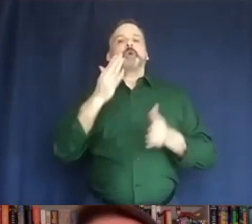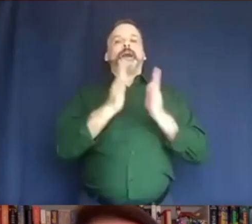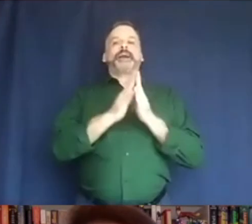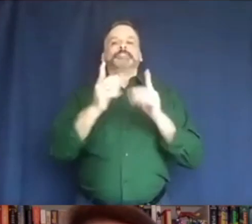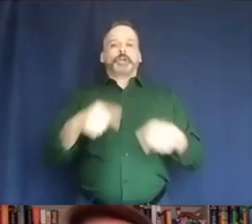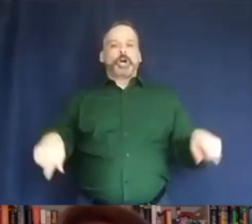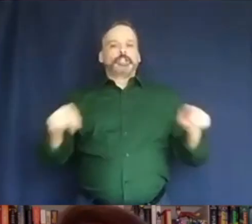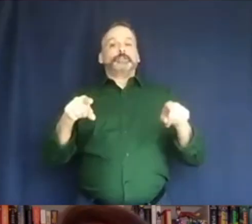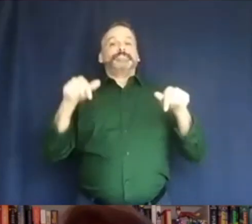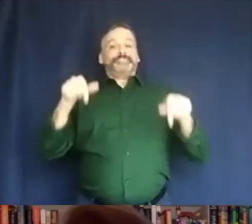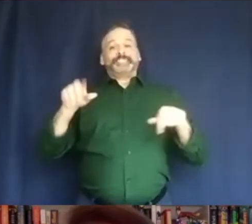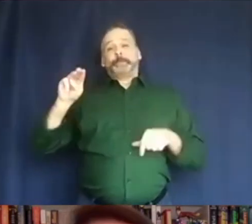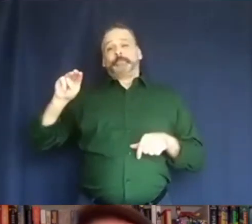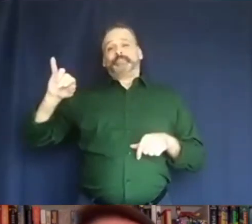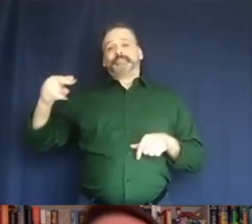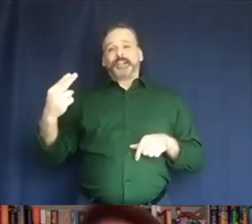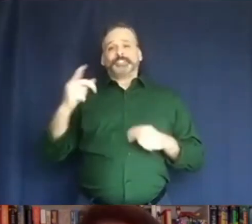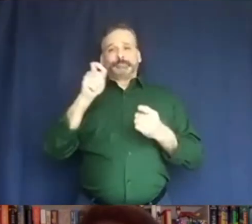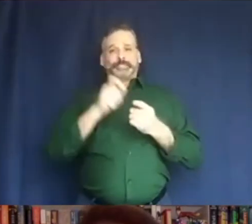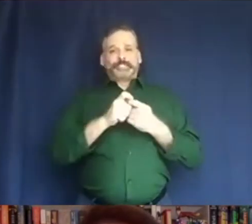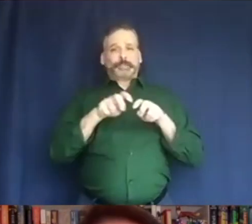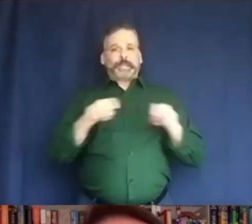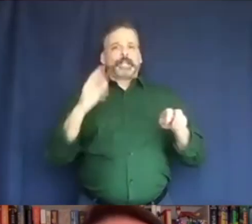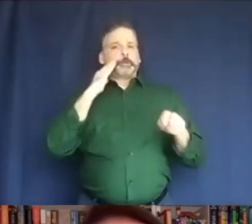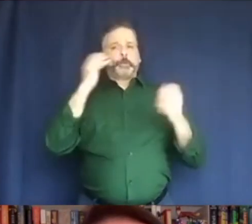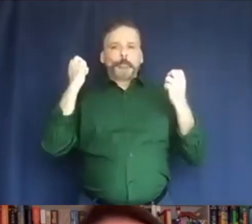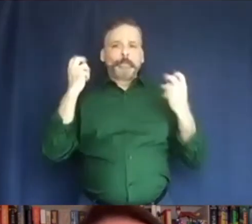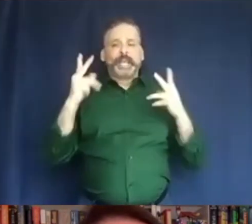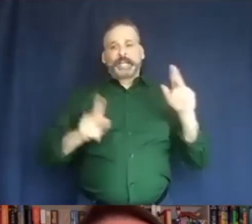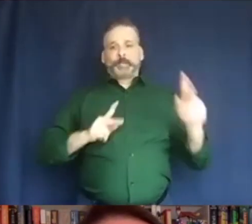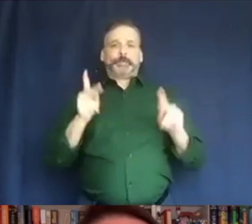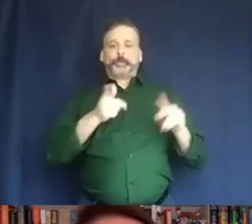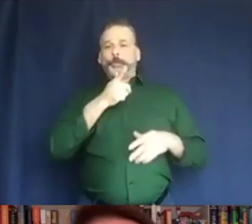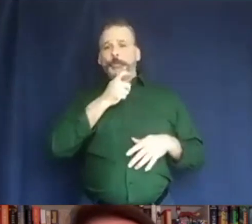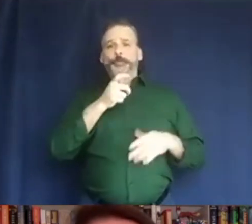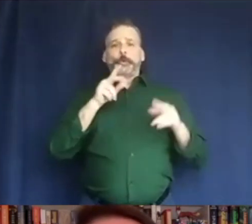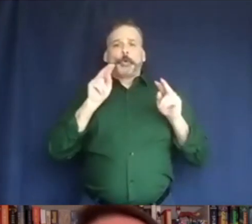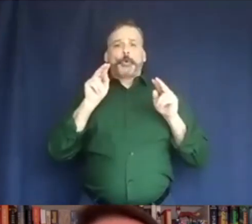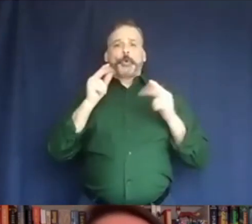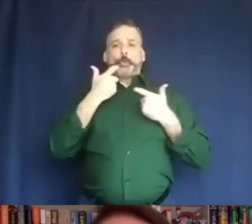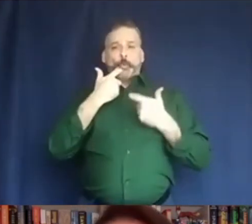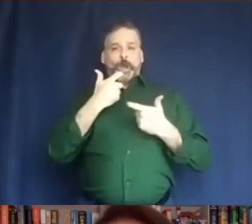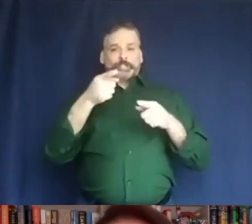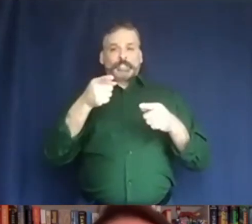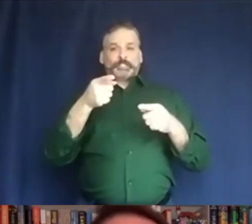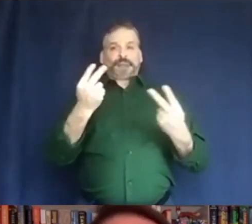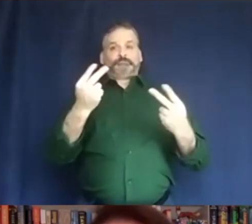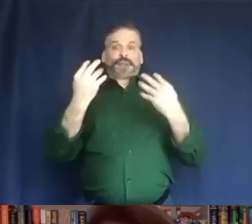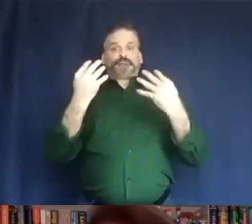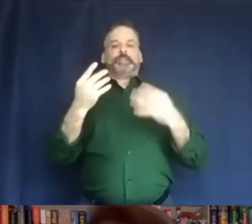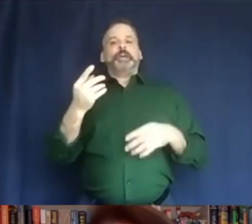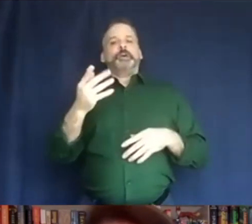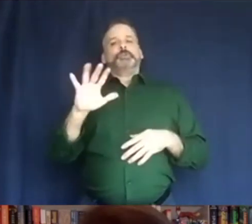a mythology-specific panel, I know that a lot of people who are watching this panel will probably want to hear sort